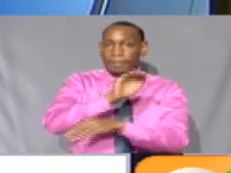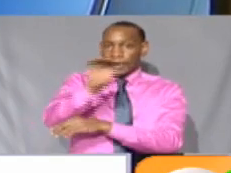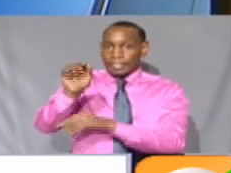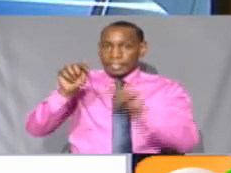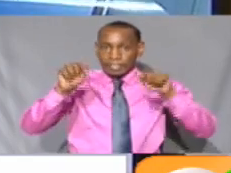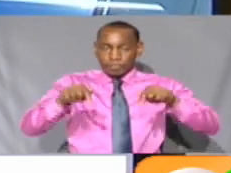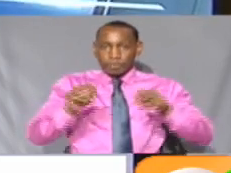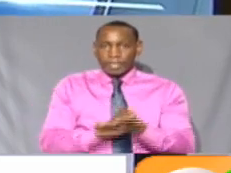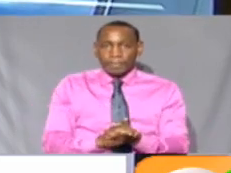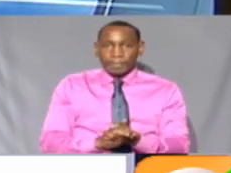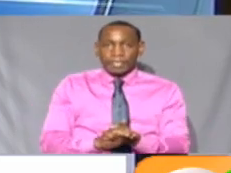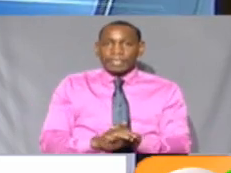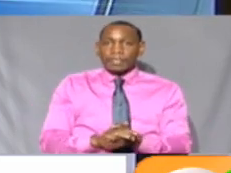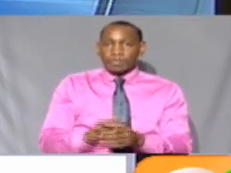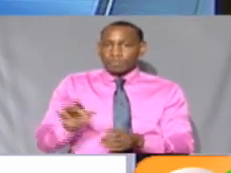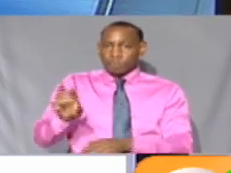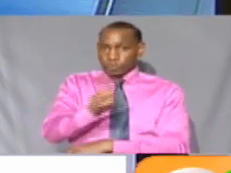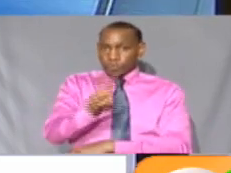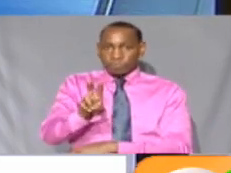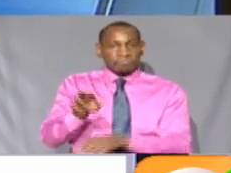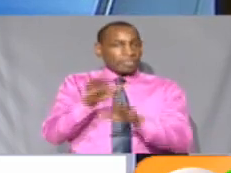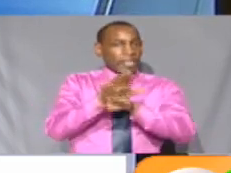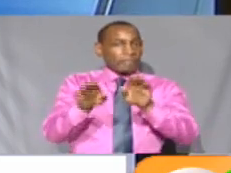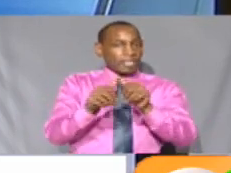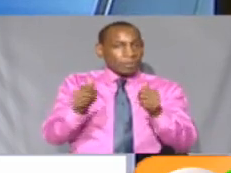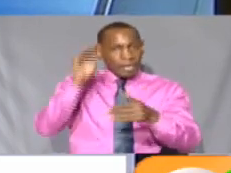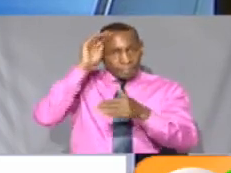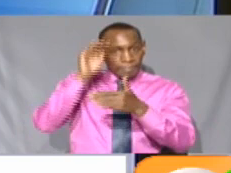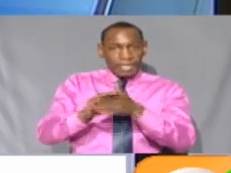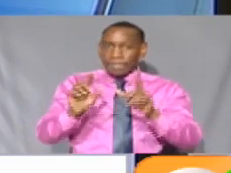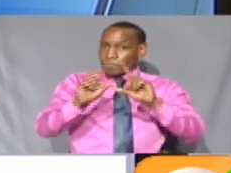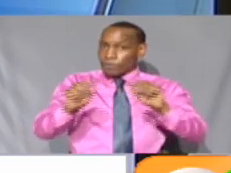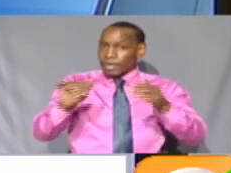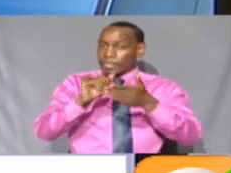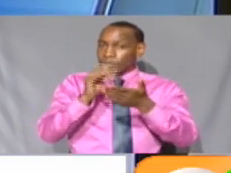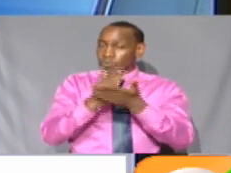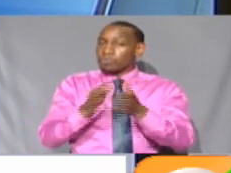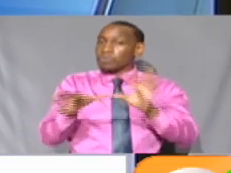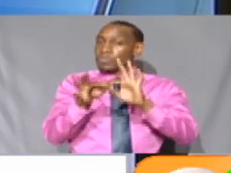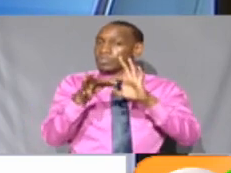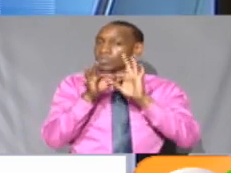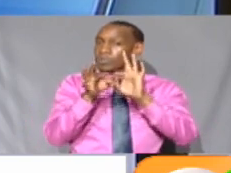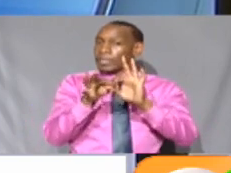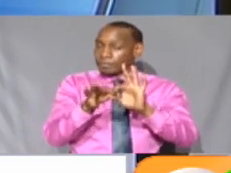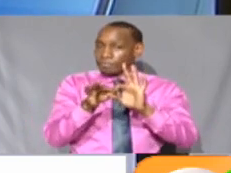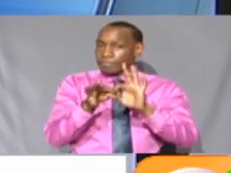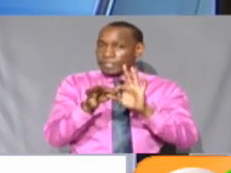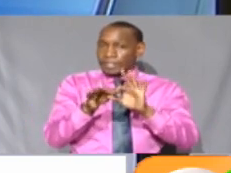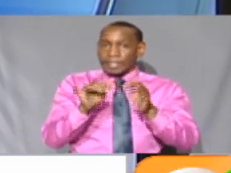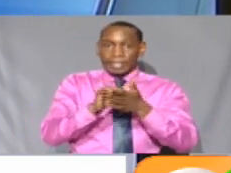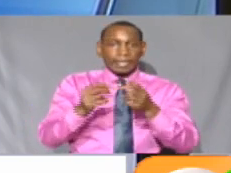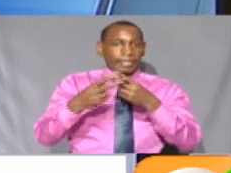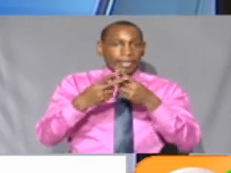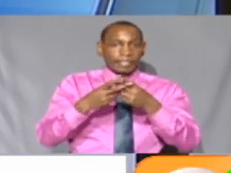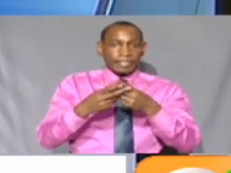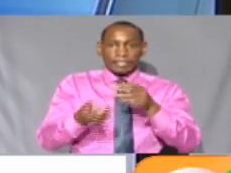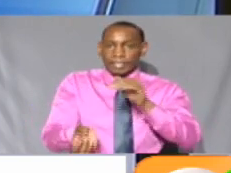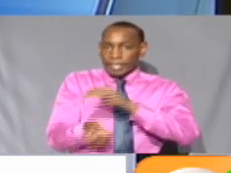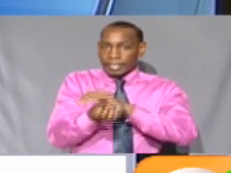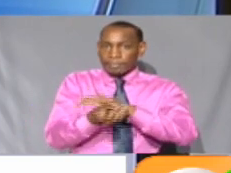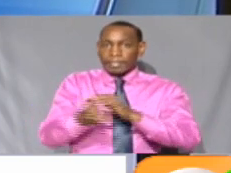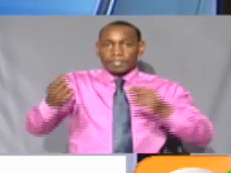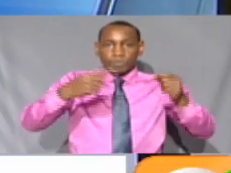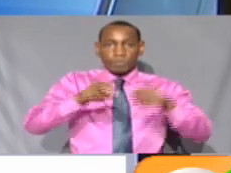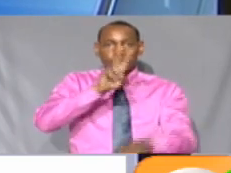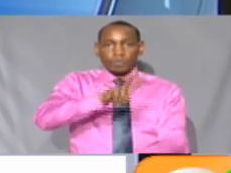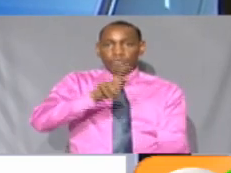today, because they said all is well, do you believe them when they say that they are reading from the same script? The hashtag, the explainer,